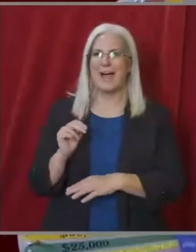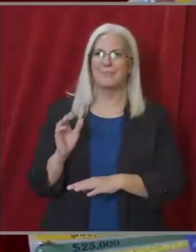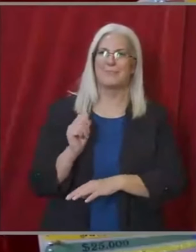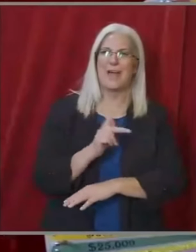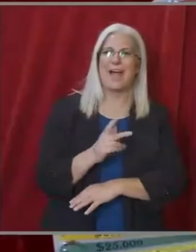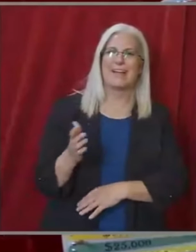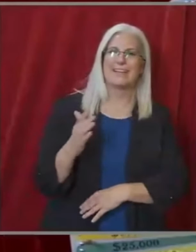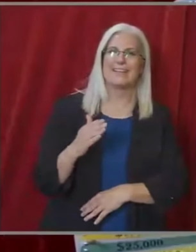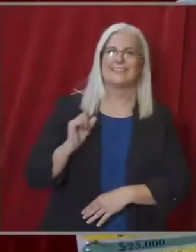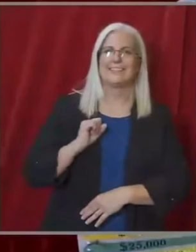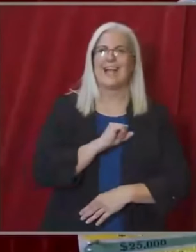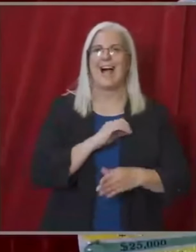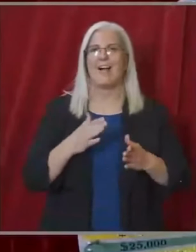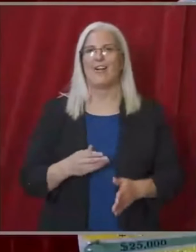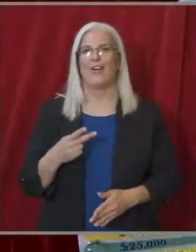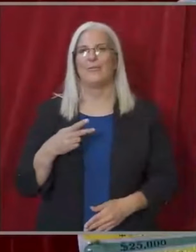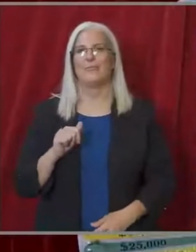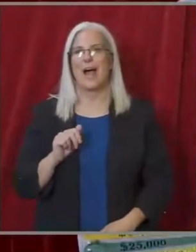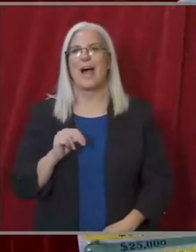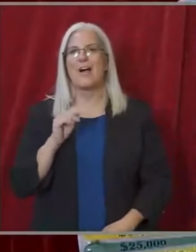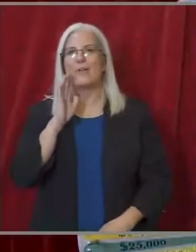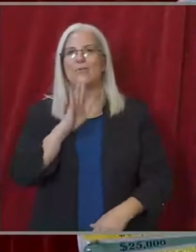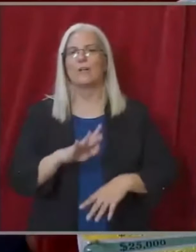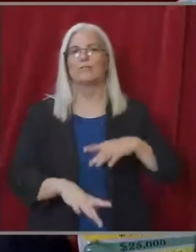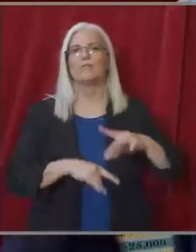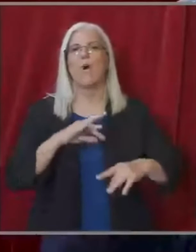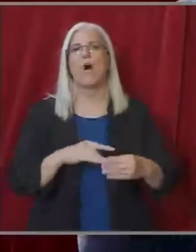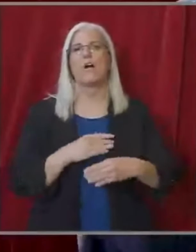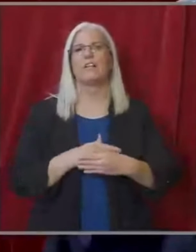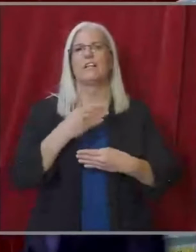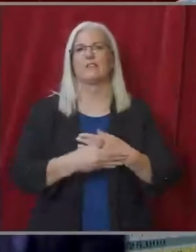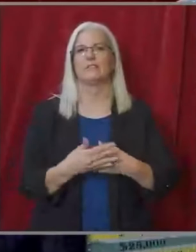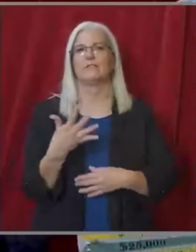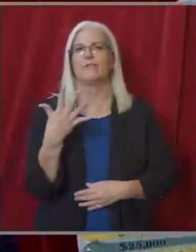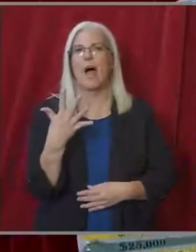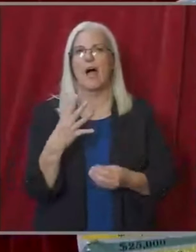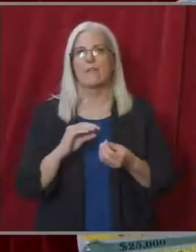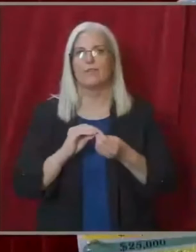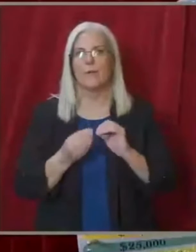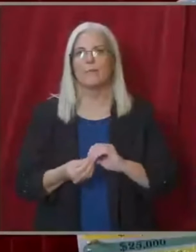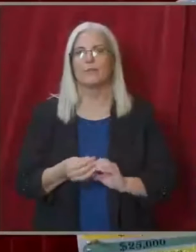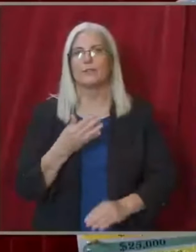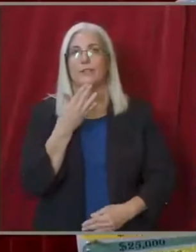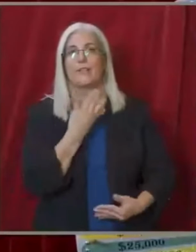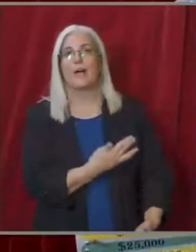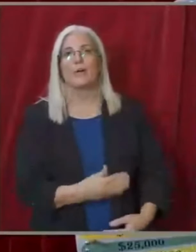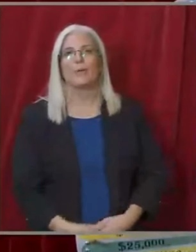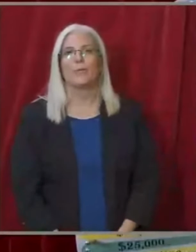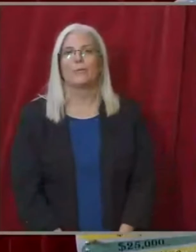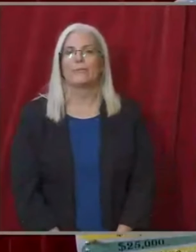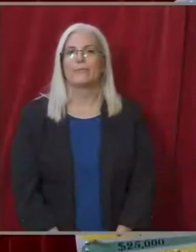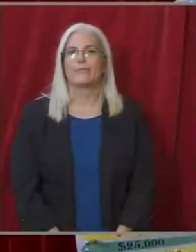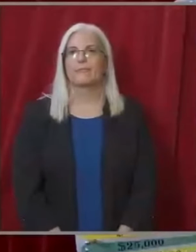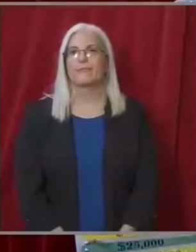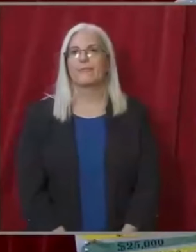he's going to draw the next five numbers. Thank you very much, Senator. Thank you. All right.